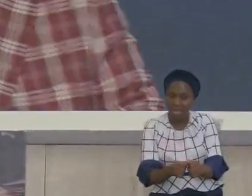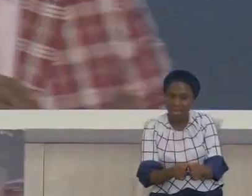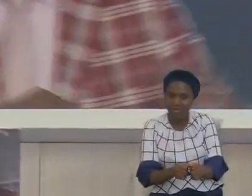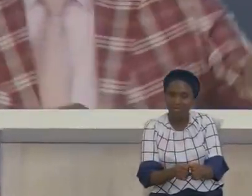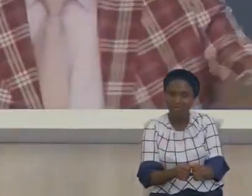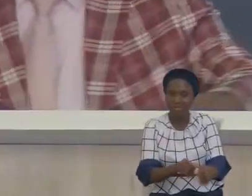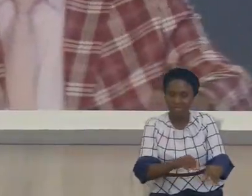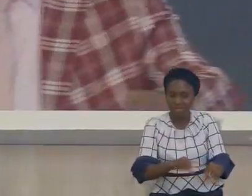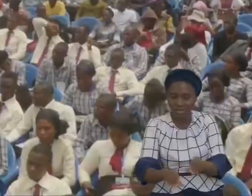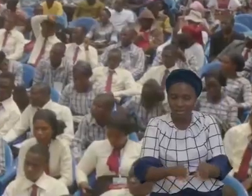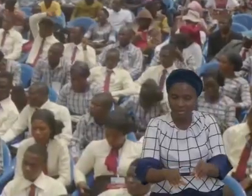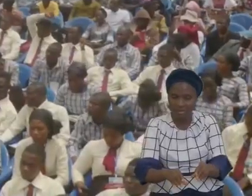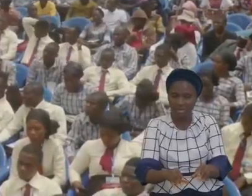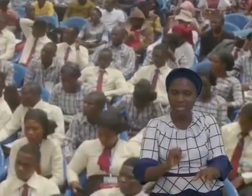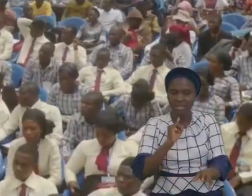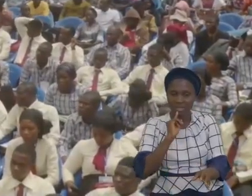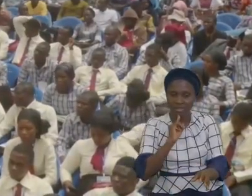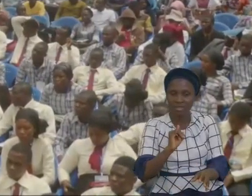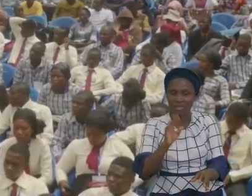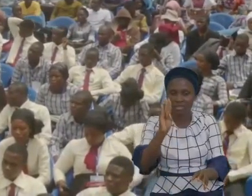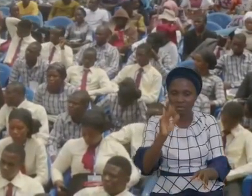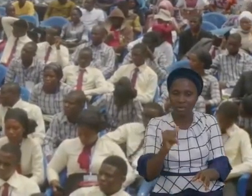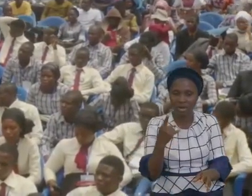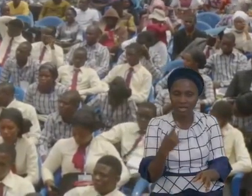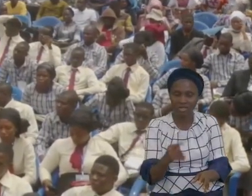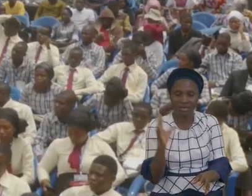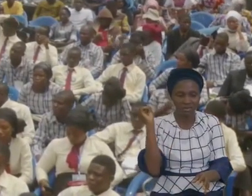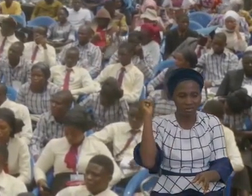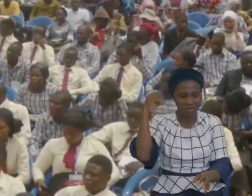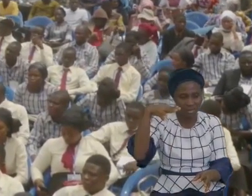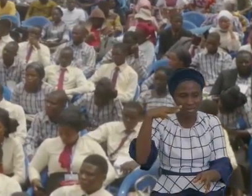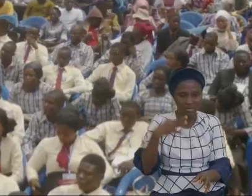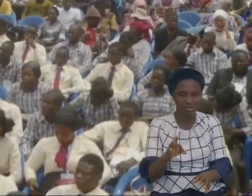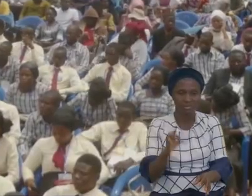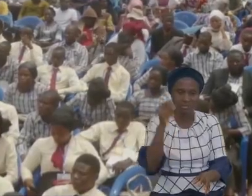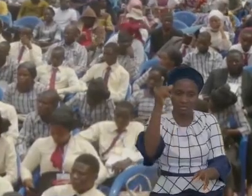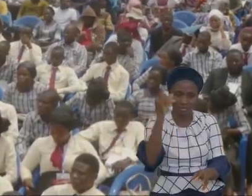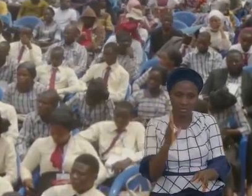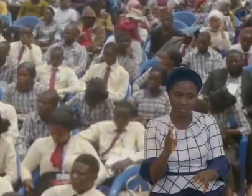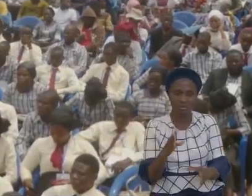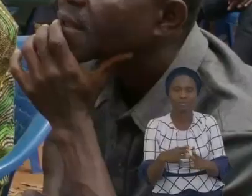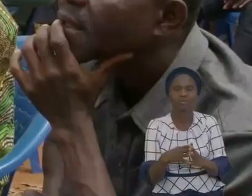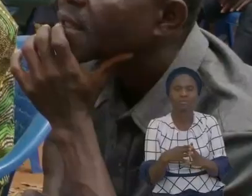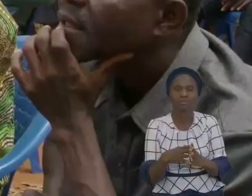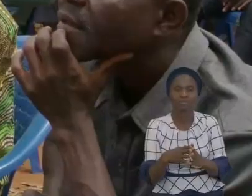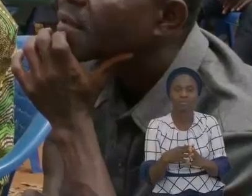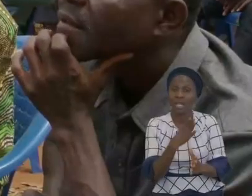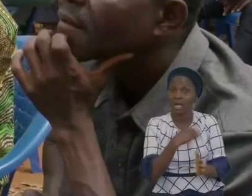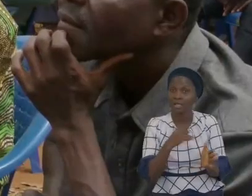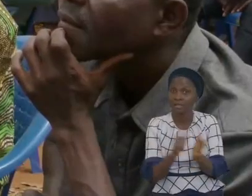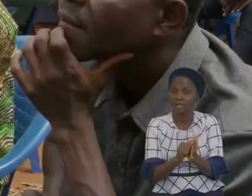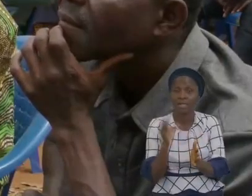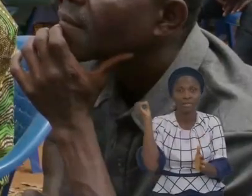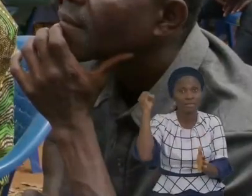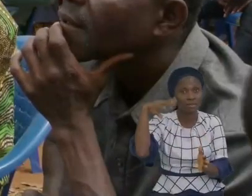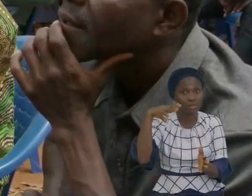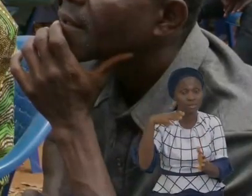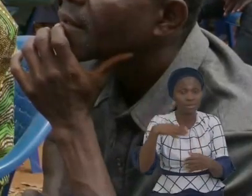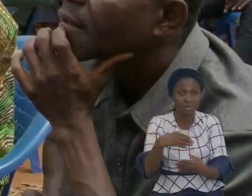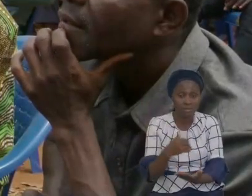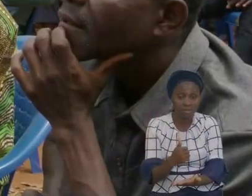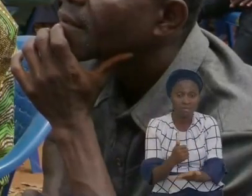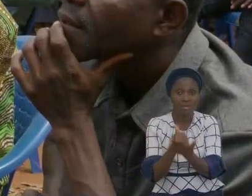God. And that grace makes you to live to please the Lord all the